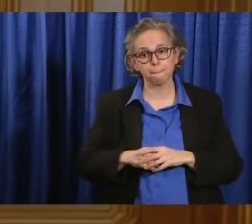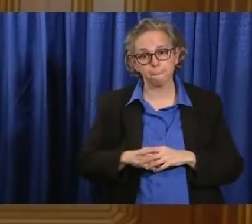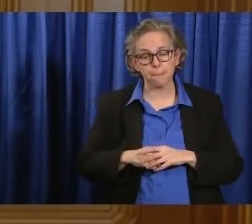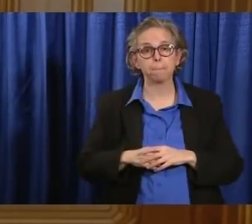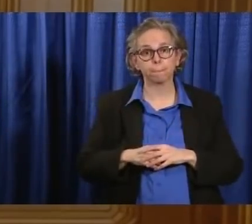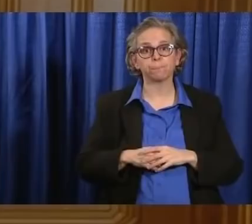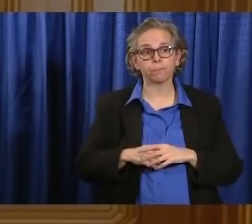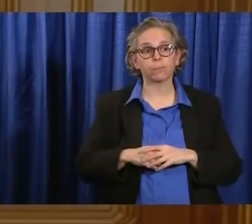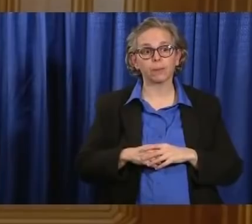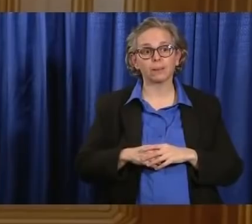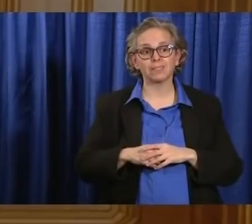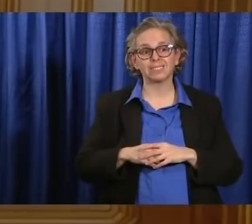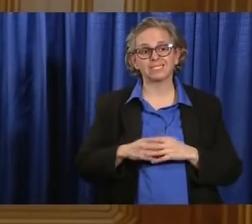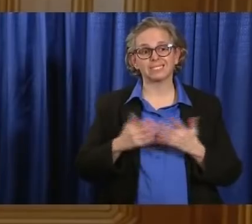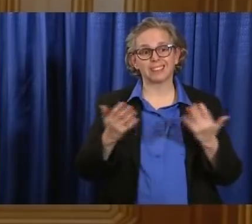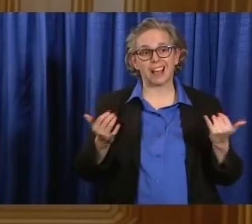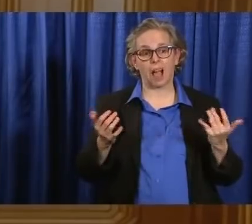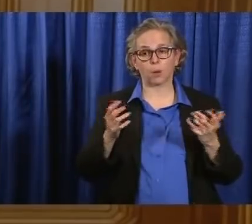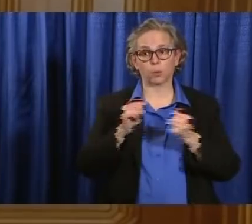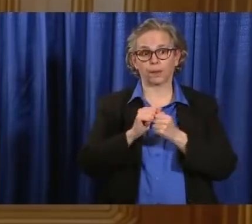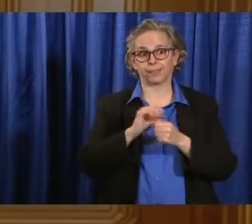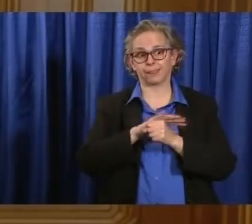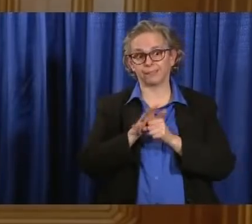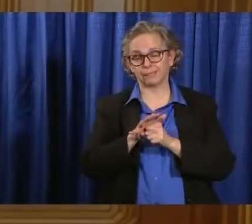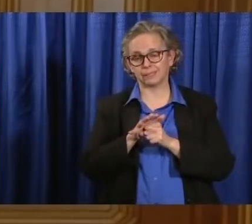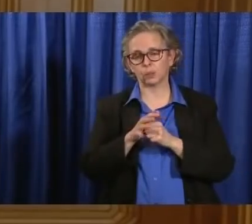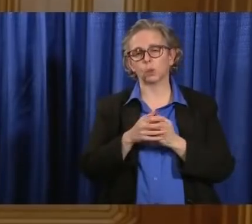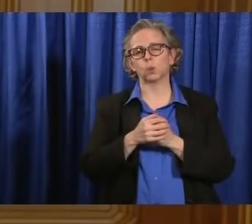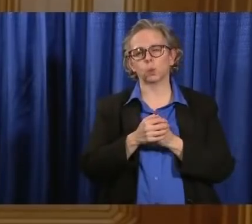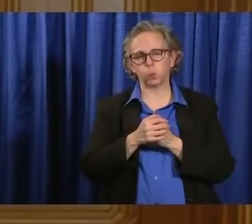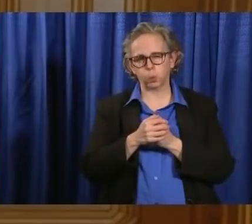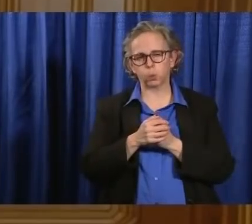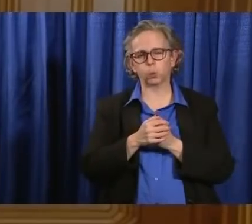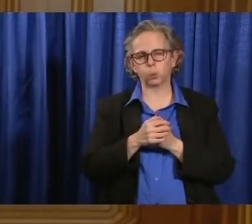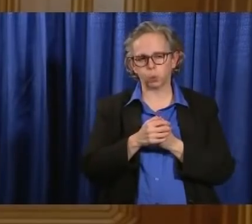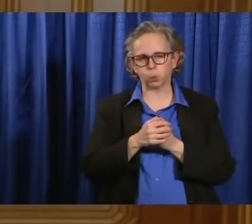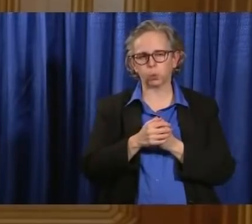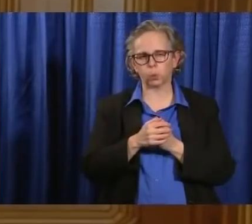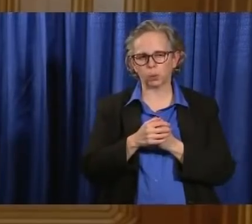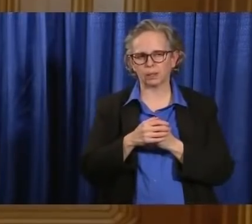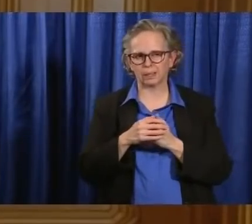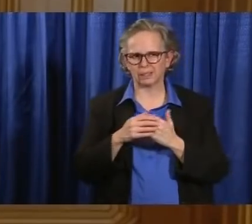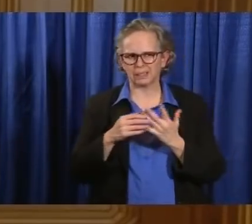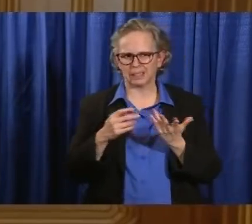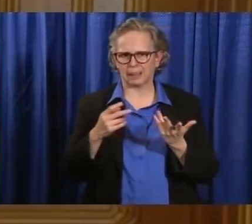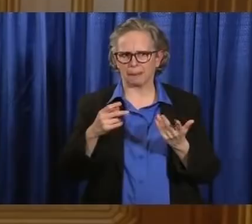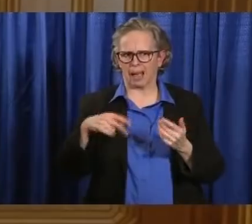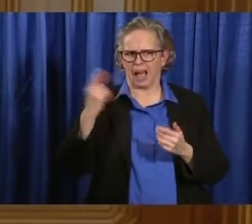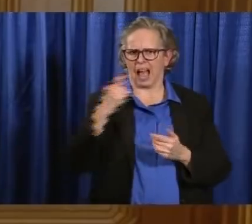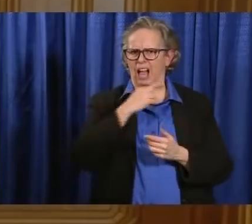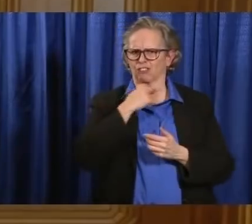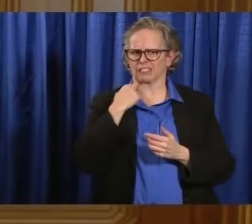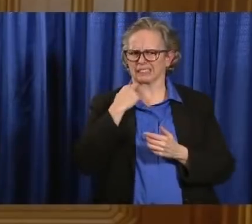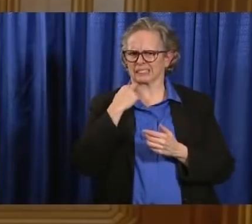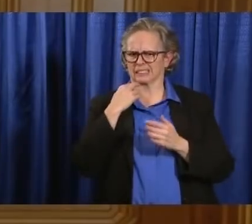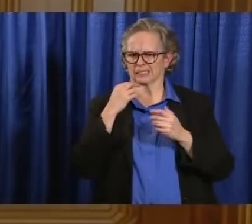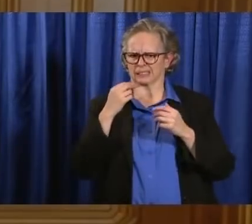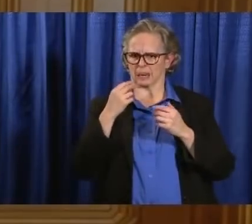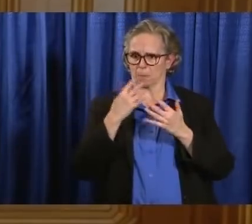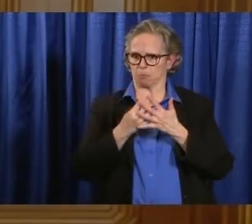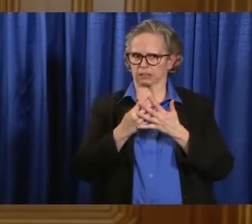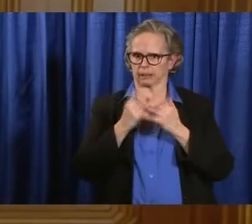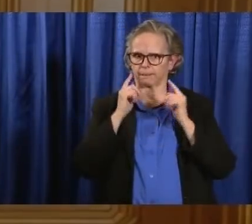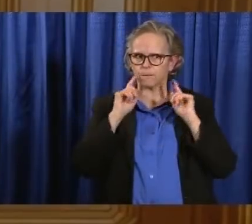with the coronavirus and the added danger that we have in our prisons, it just made sense to start